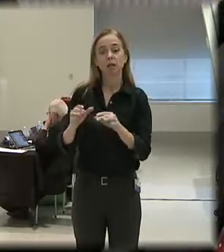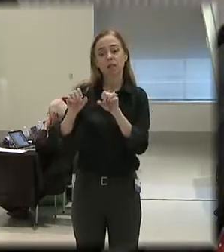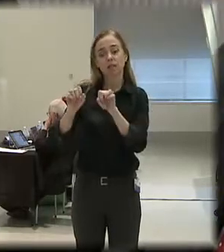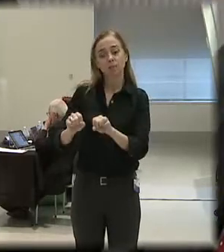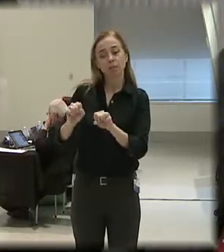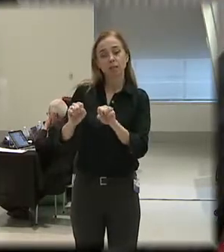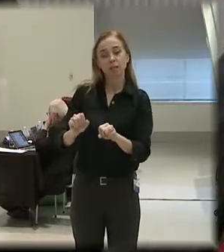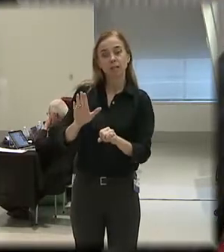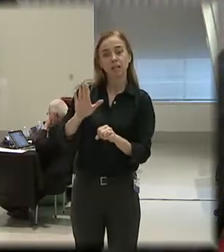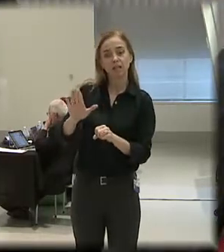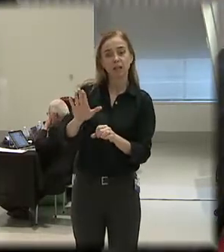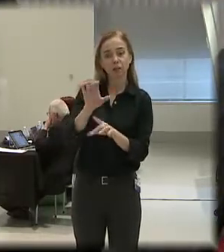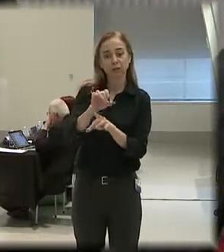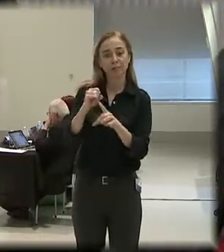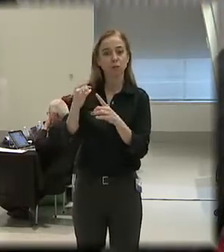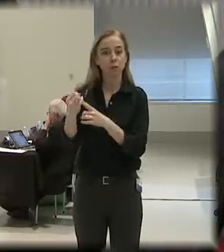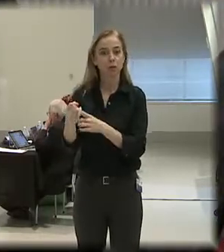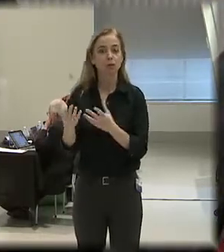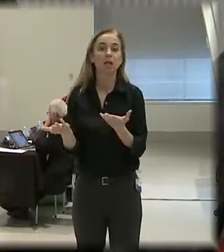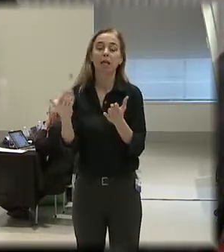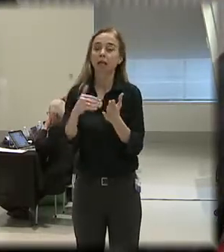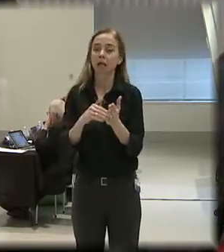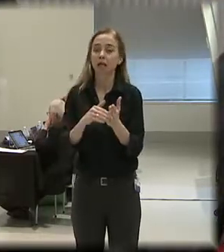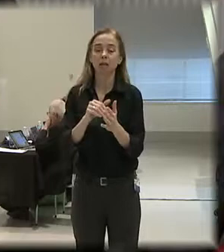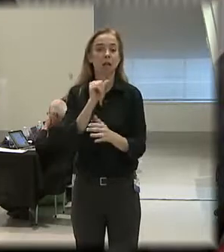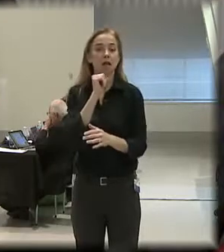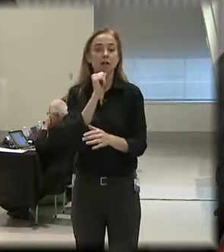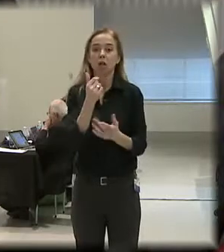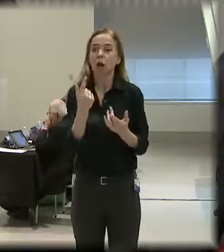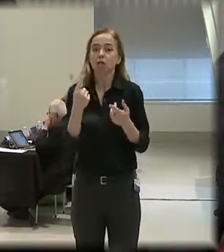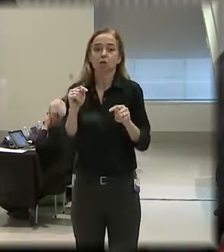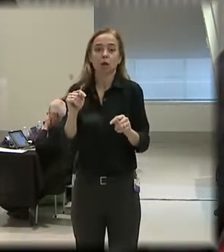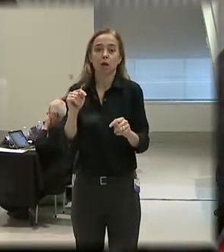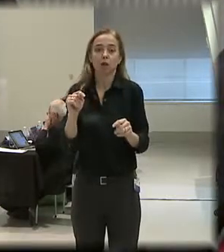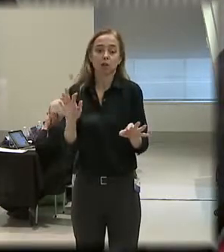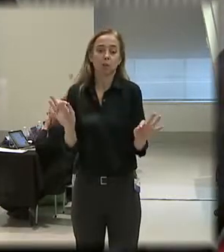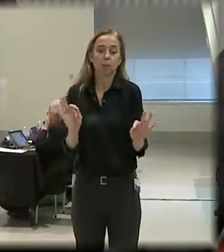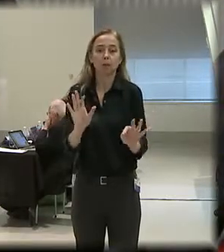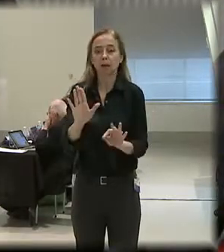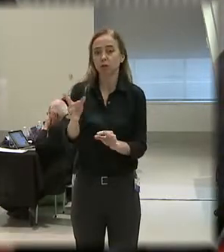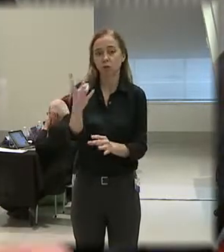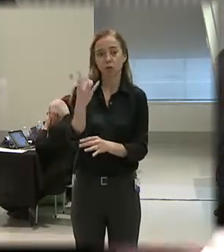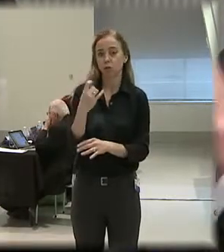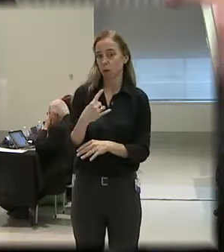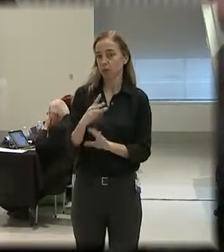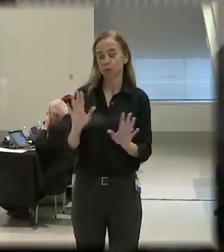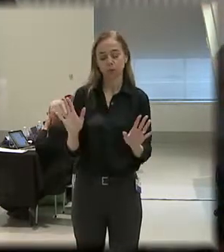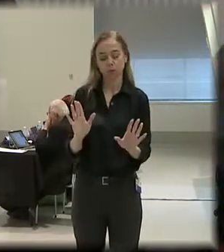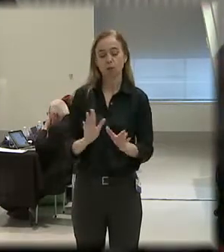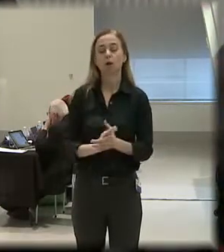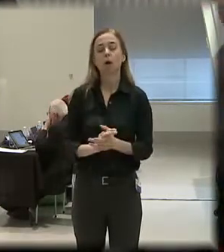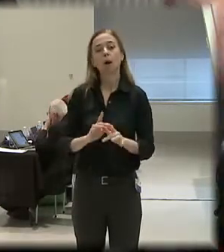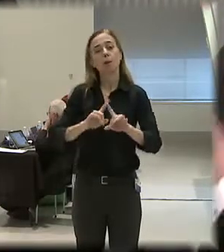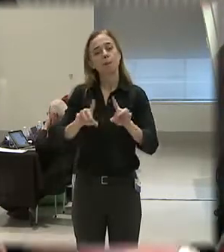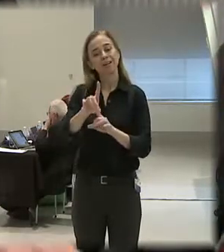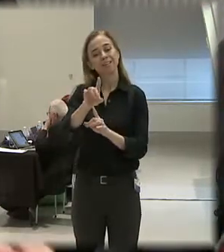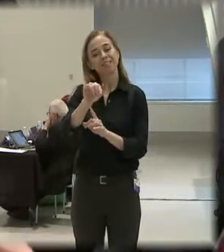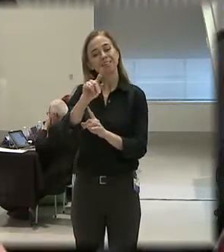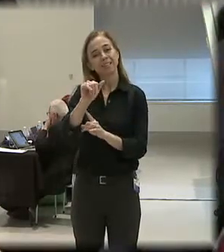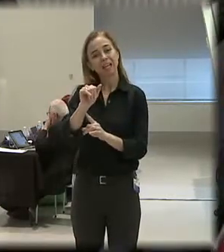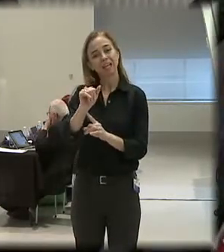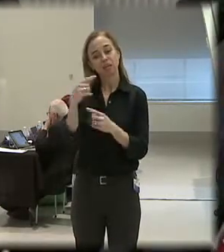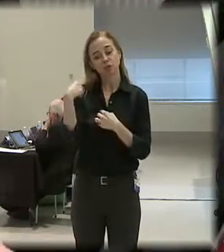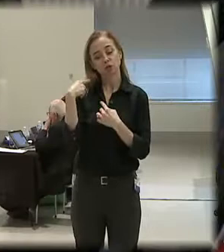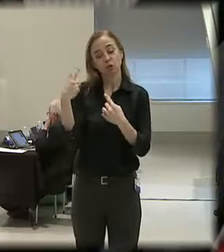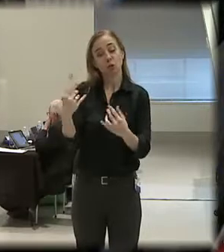their existence. So again, not trying to minimize your question, sir, I think that the data that exists